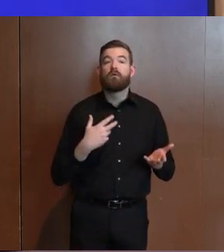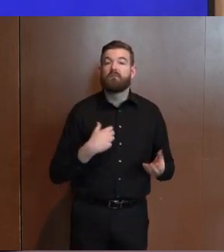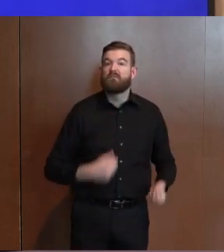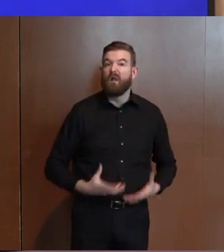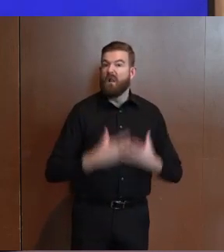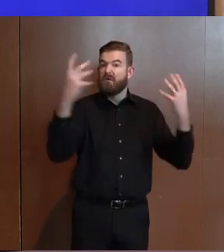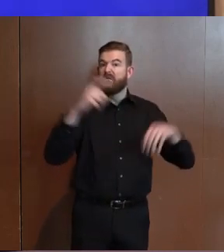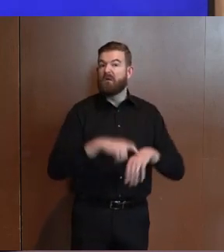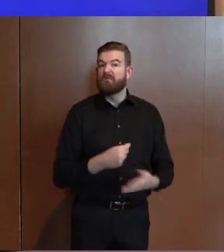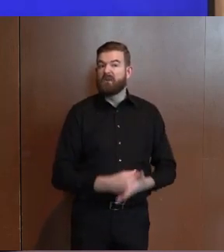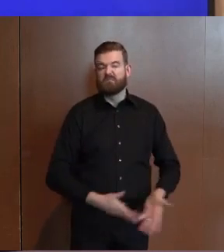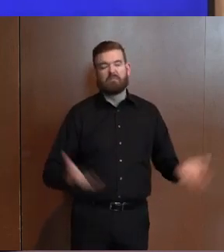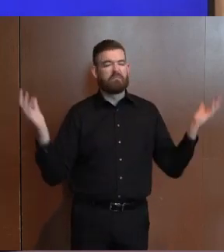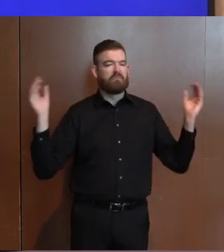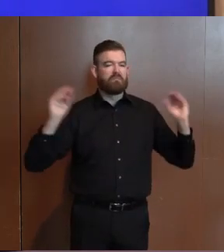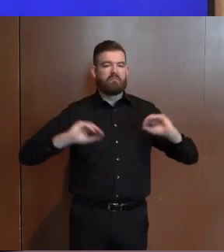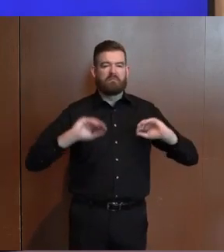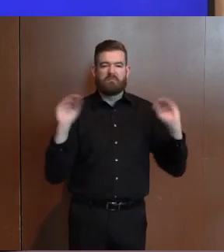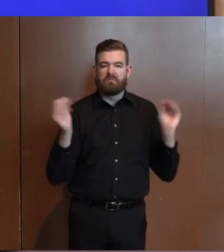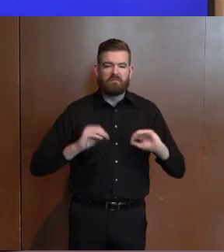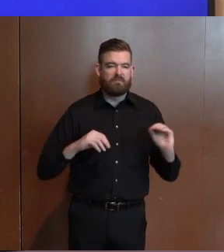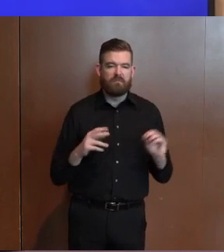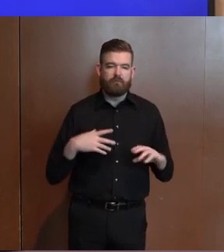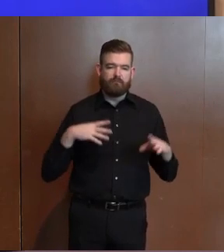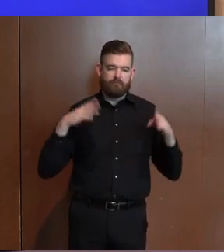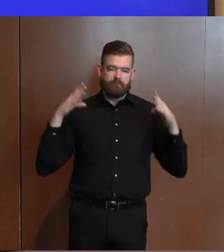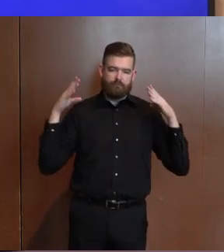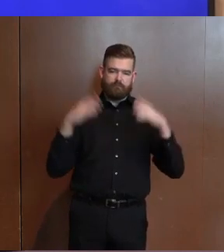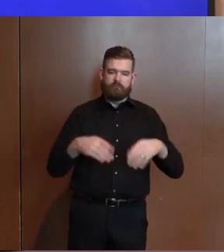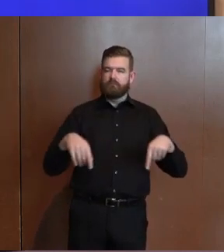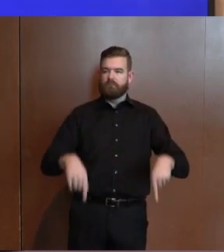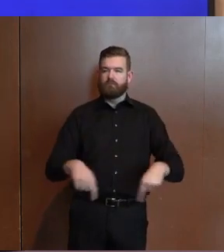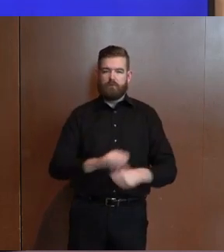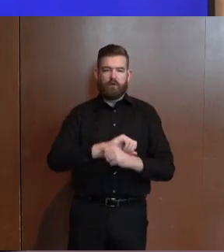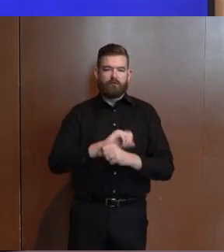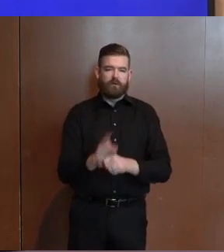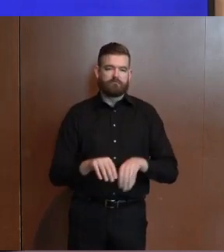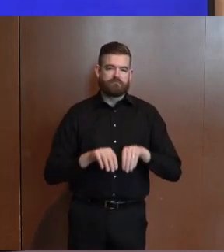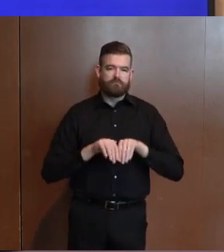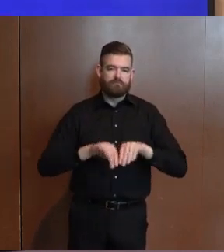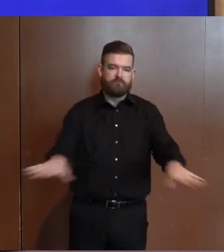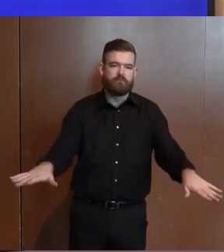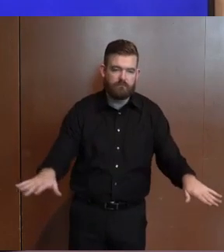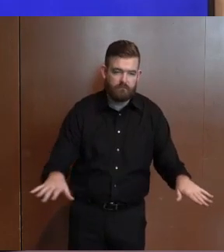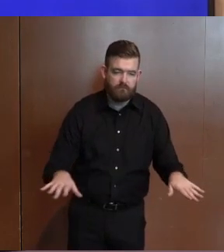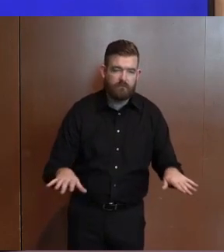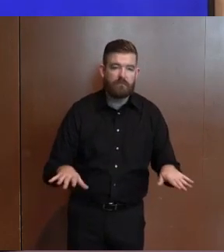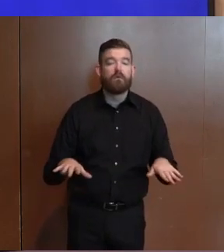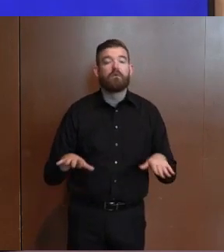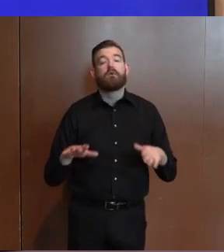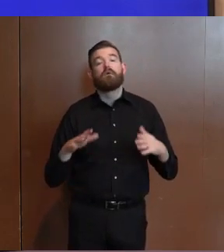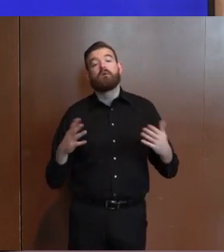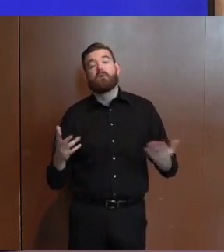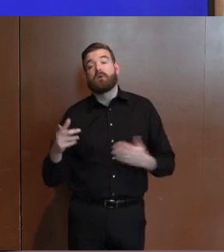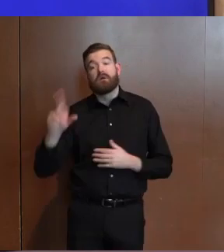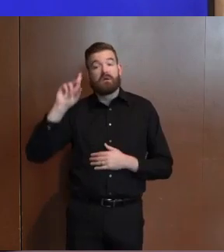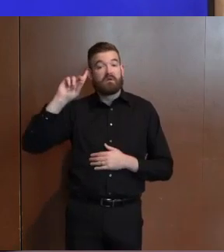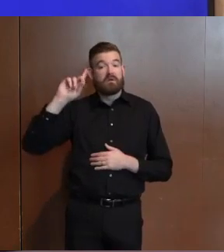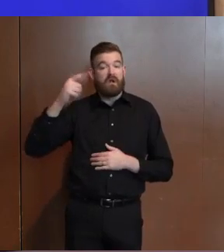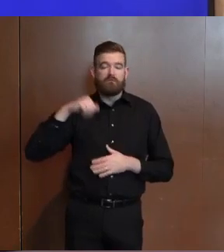promoting good causes to help us out with this pandemic relief fund, et cetera. So not a minute on that. I've had a couple of